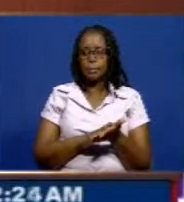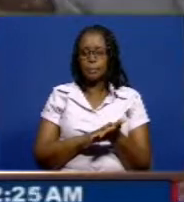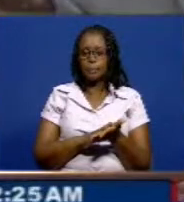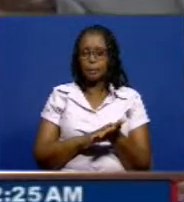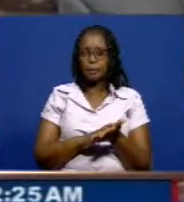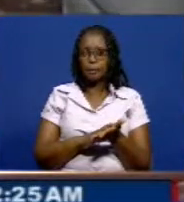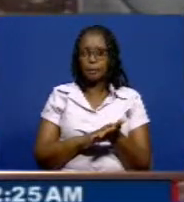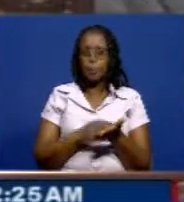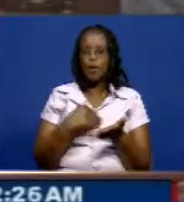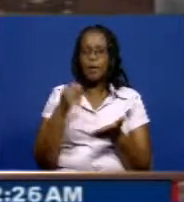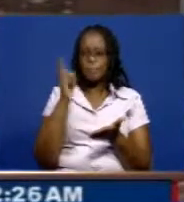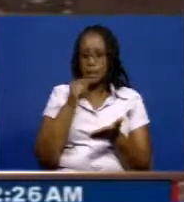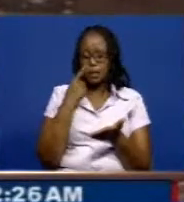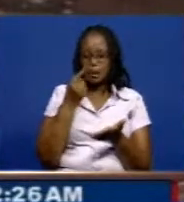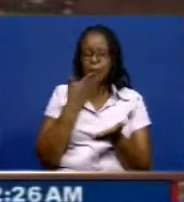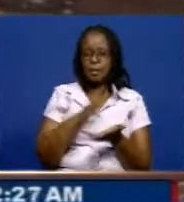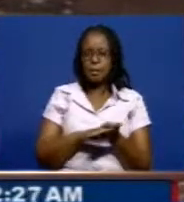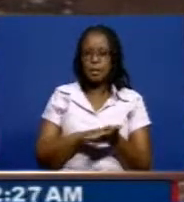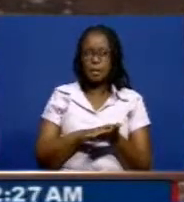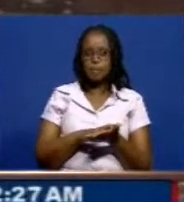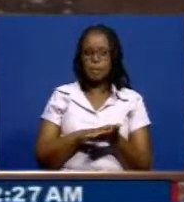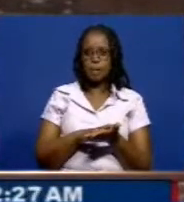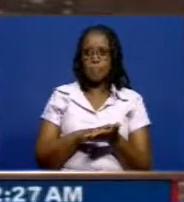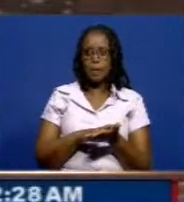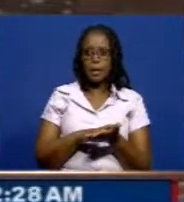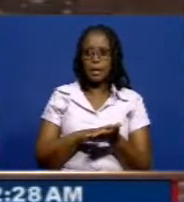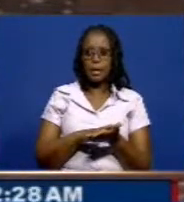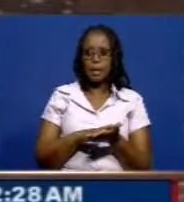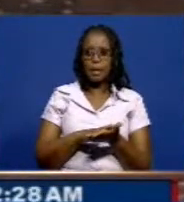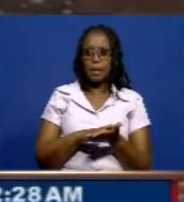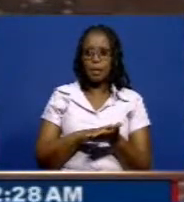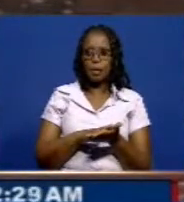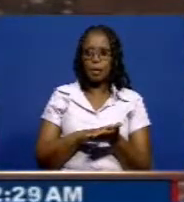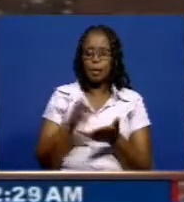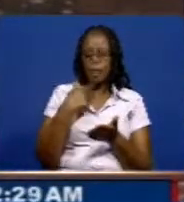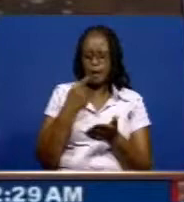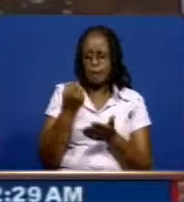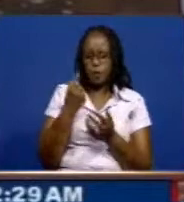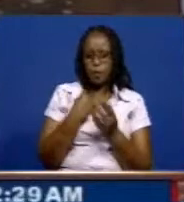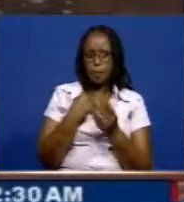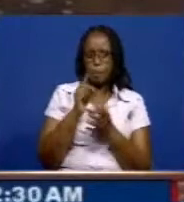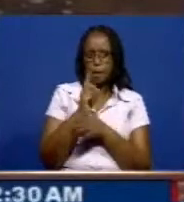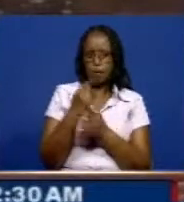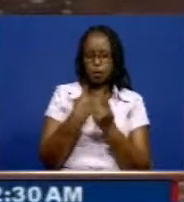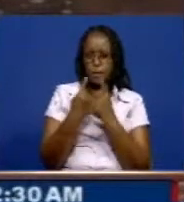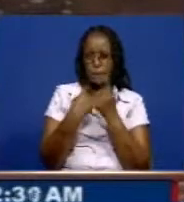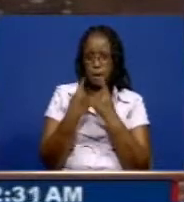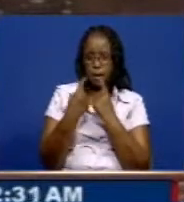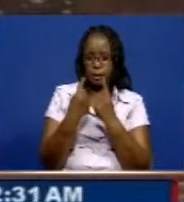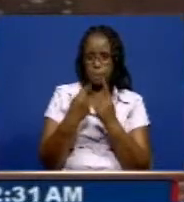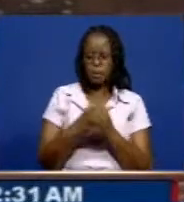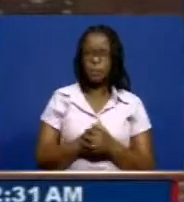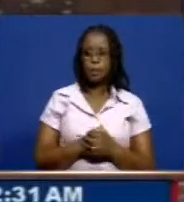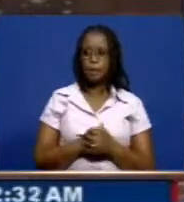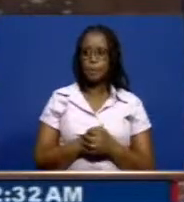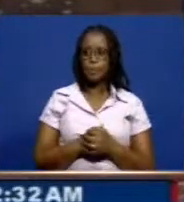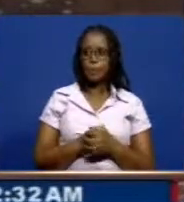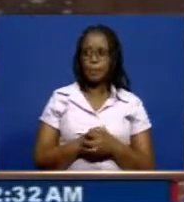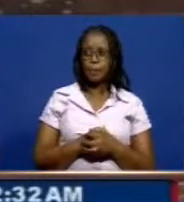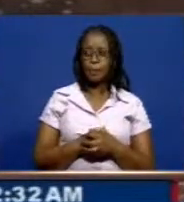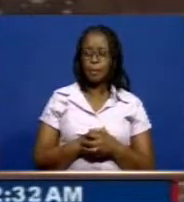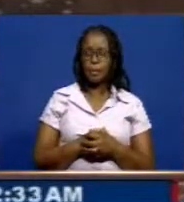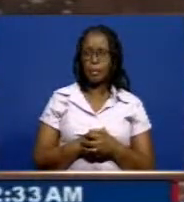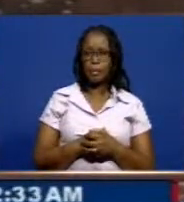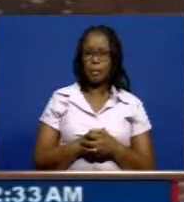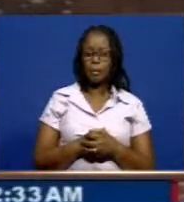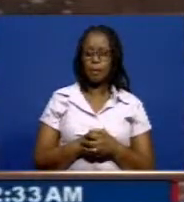of the letter, and we have a few minutes to consider it. We have not seen it. Mr. Chair. I direct that you effect service.